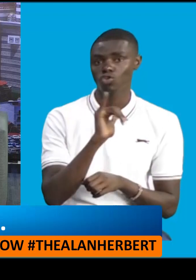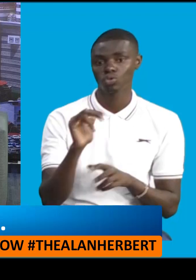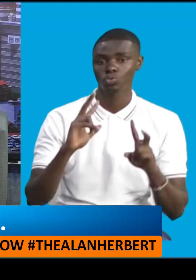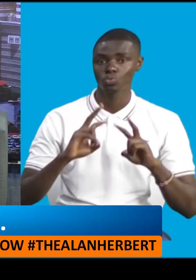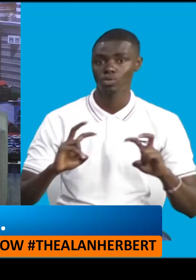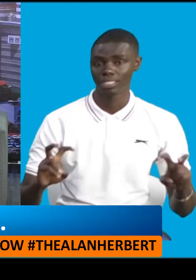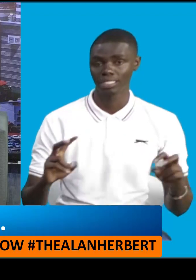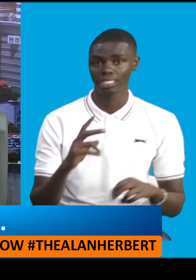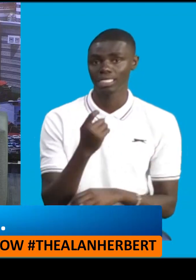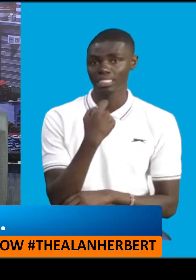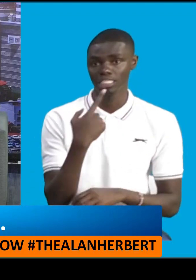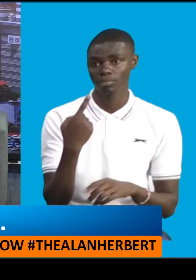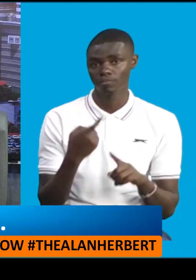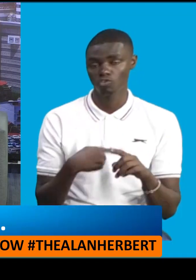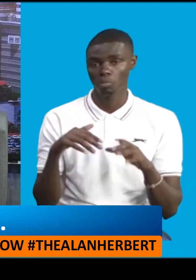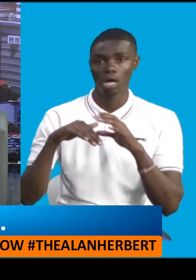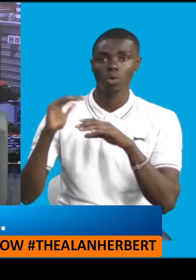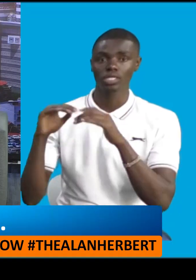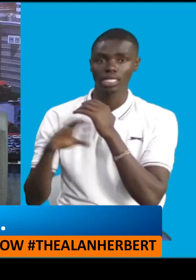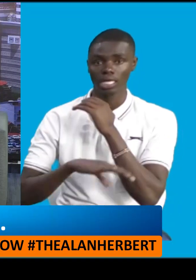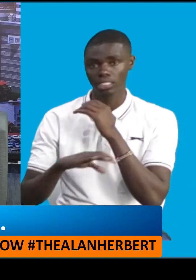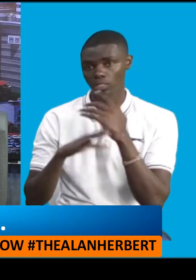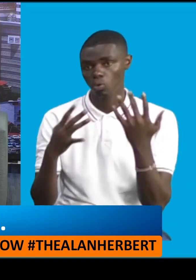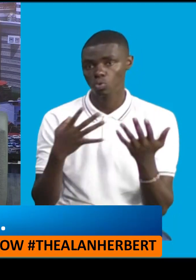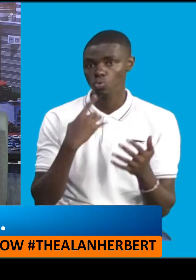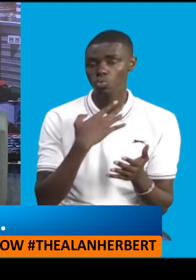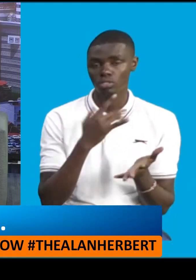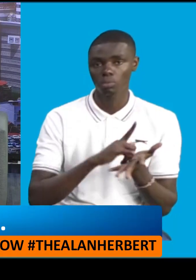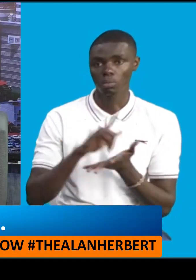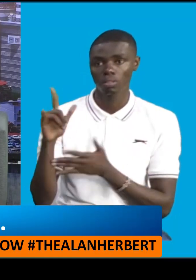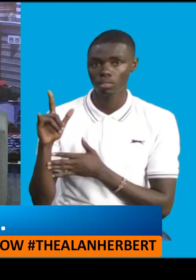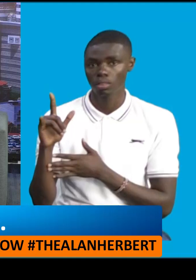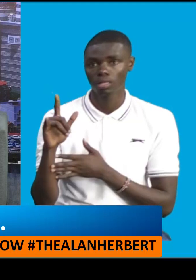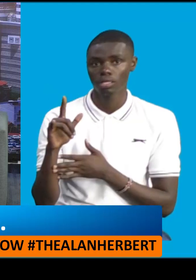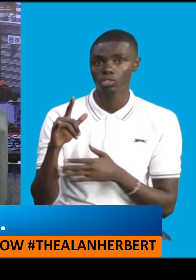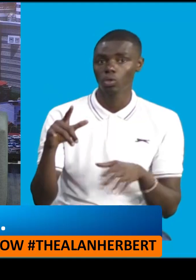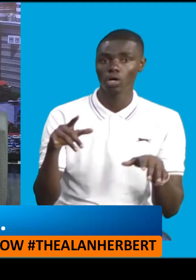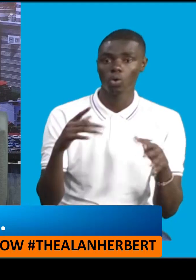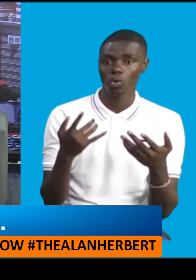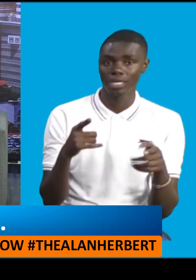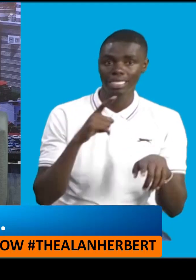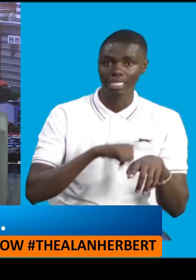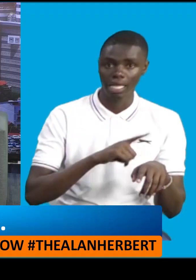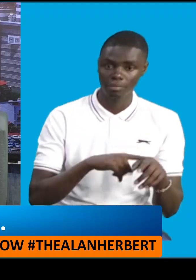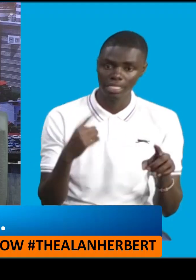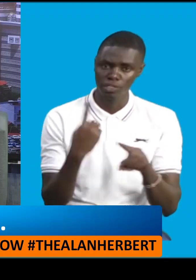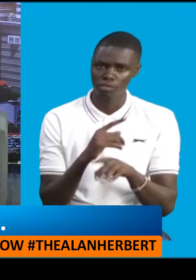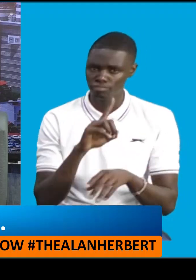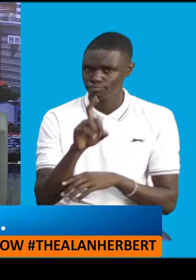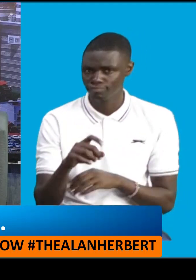for those who are seeking treatment from abroad, or for those who want to go overseas? It's a little bit, the time frames are a little bit